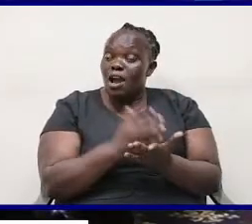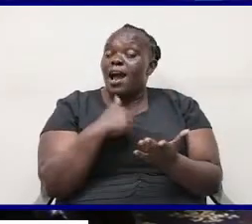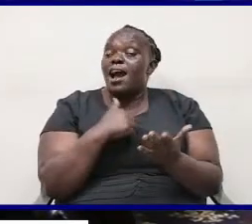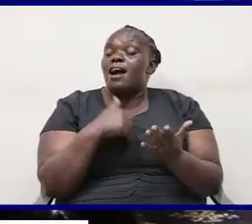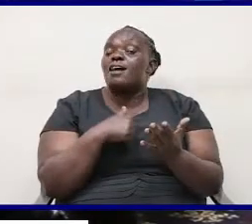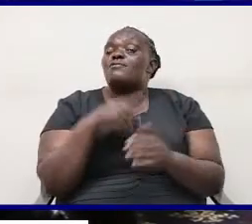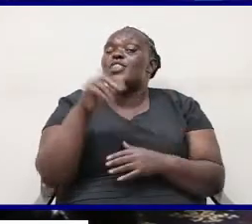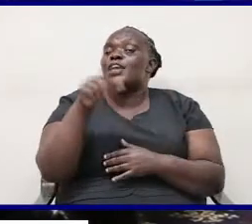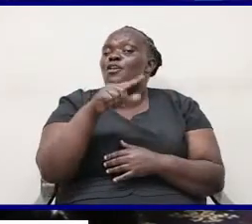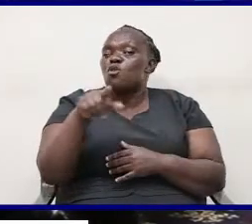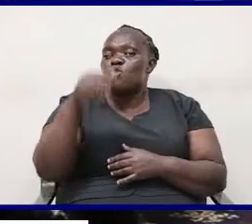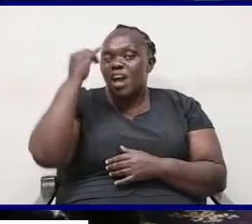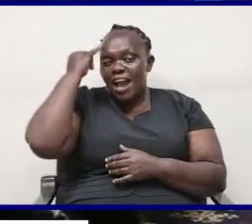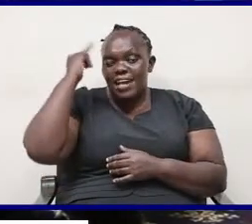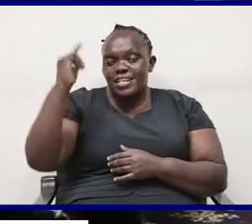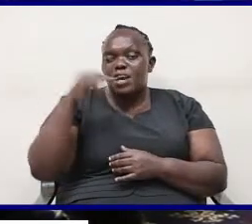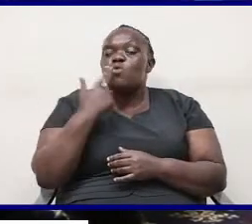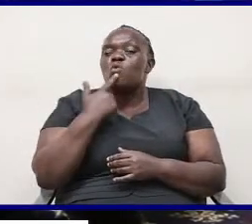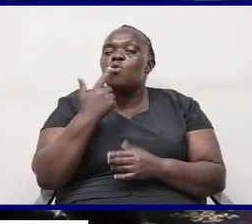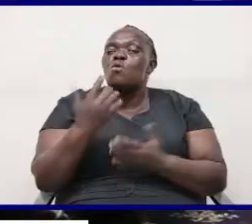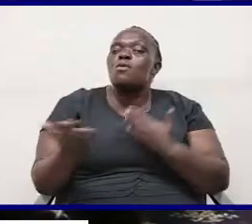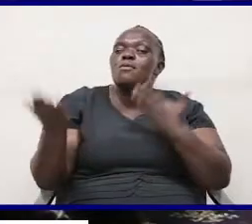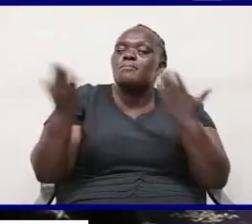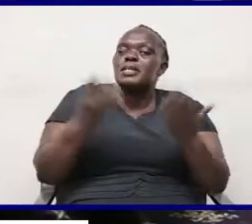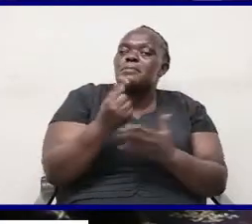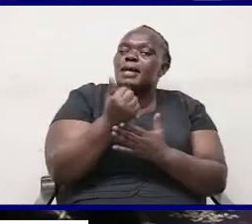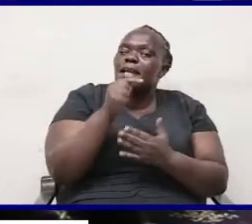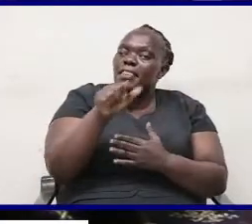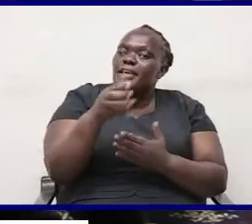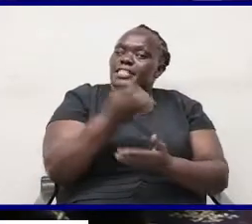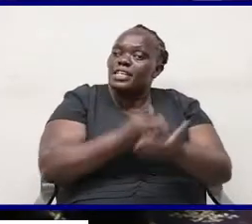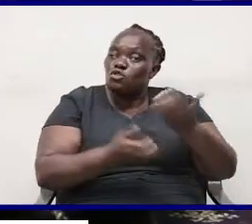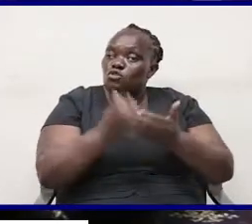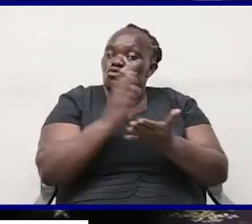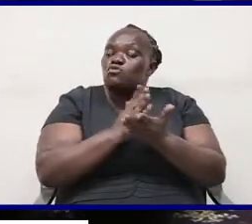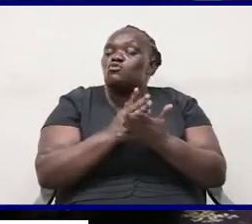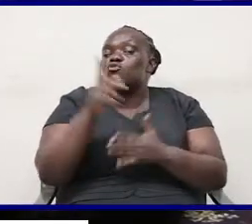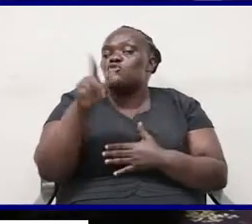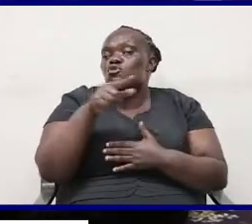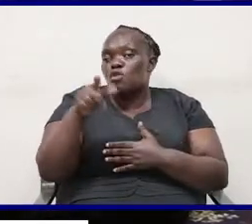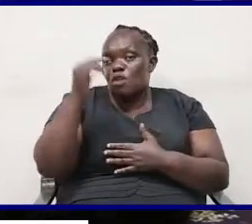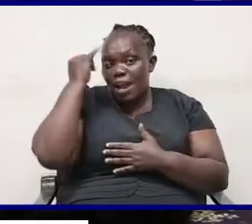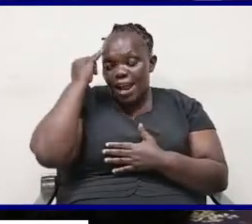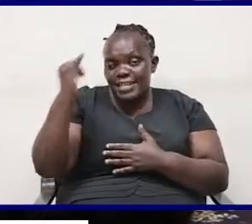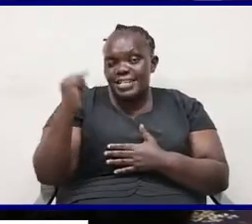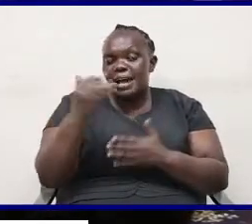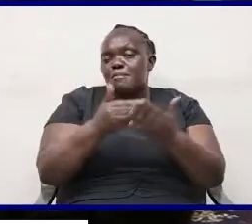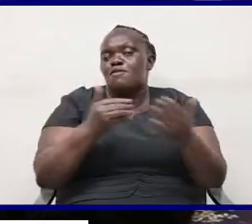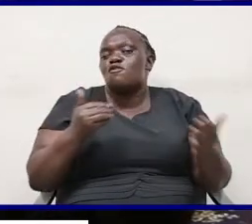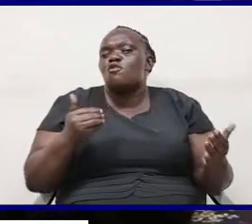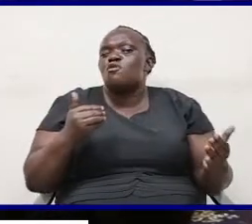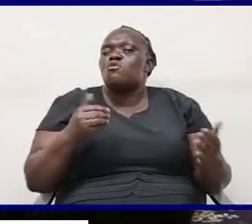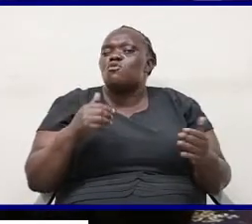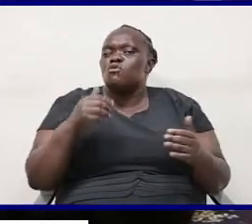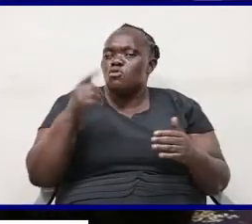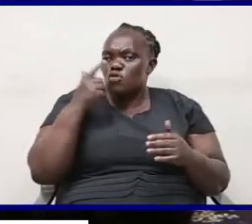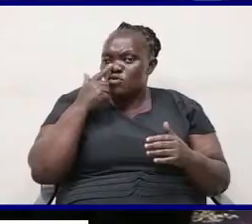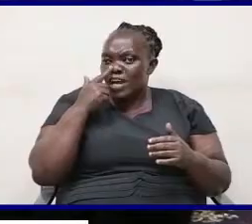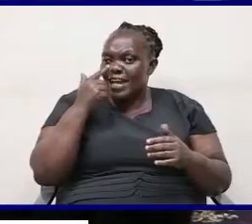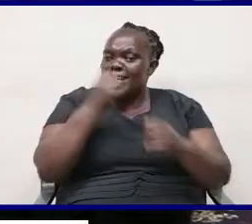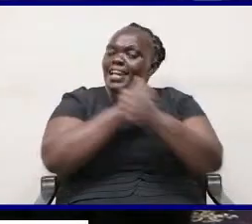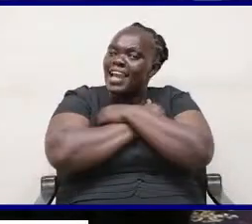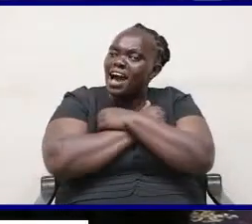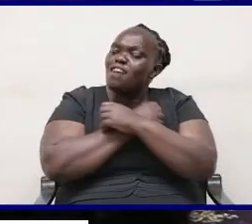had the wrong perception of who is actually bringing money to this economy. We had a very wrong perception who's actually bringing money. In fact, Ugandans really